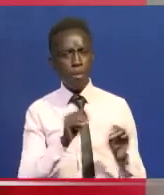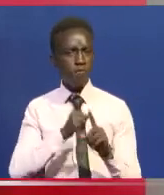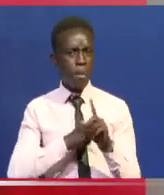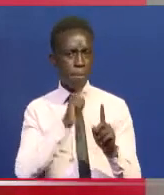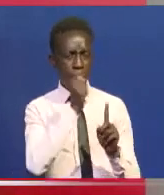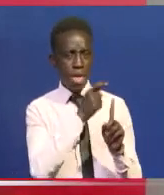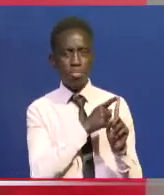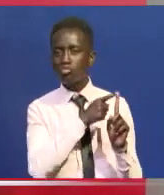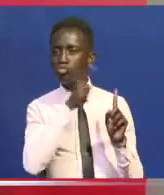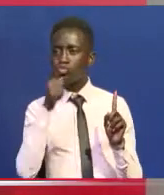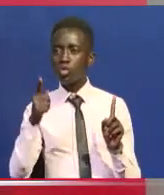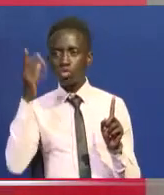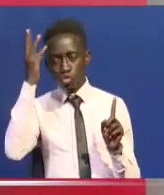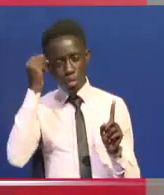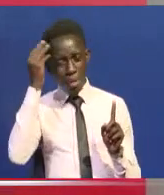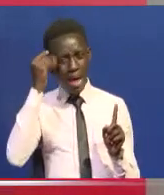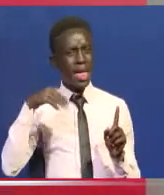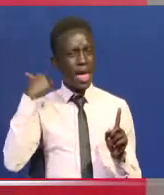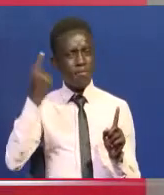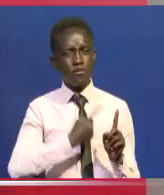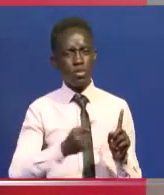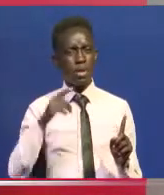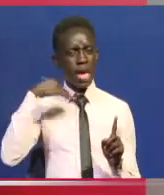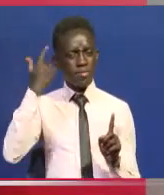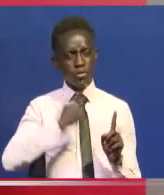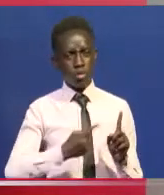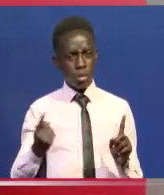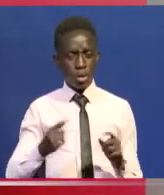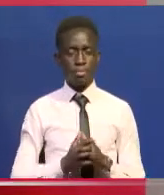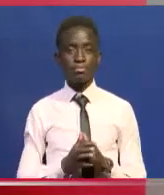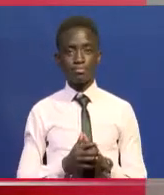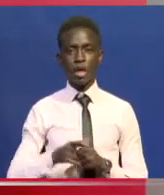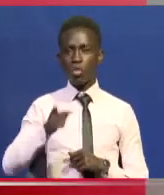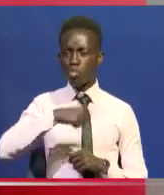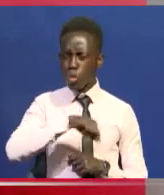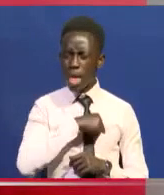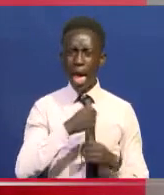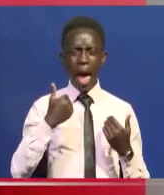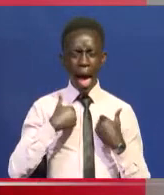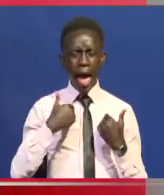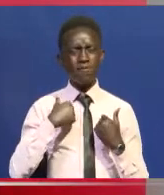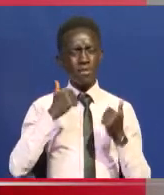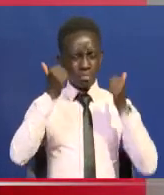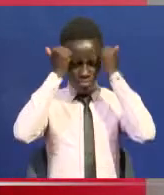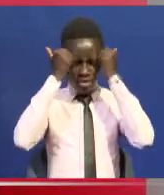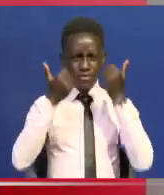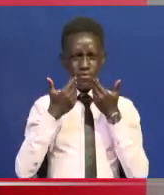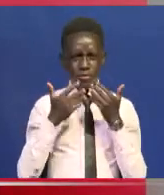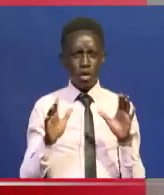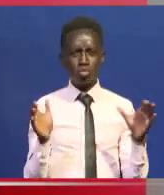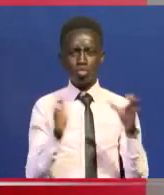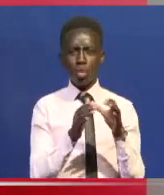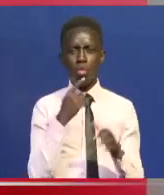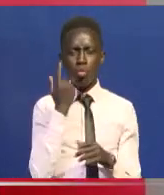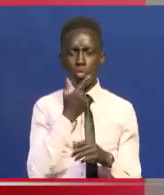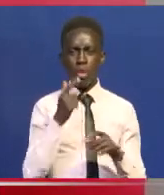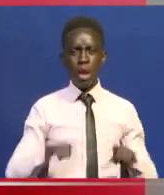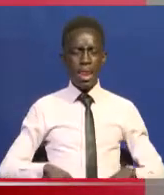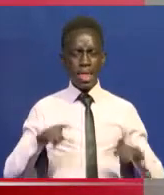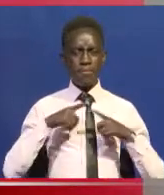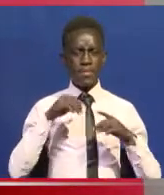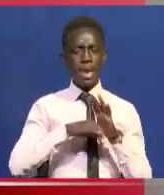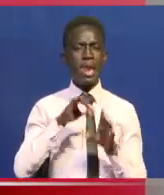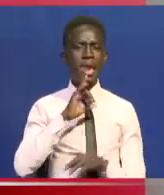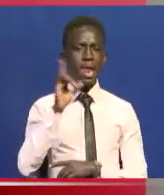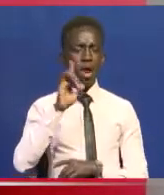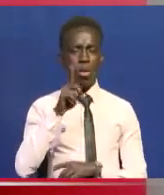Somalia on a weekly basis. We have diplomatic community that is based in Nairobi that